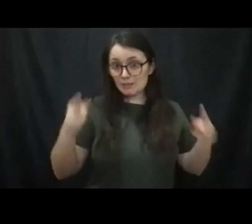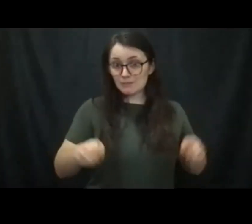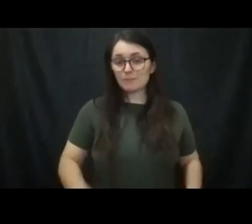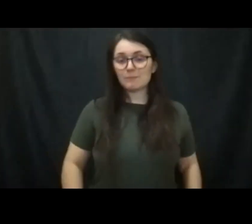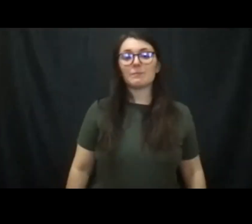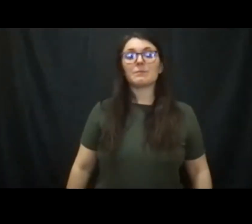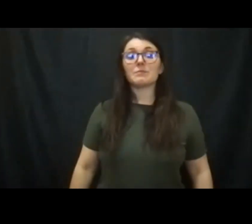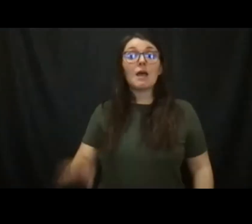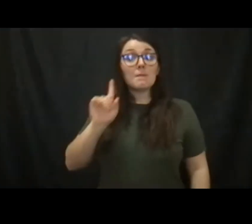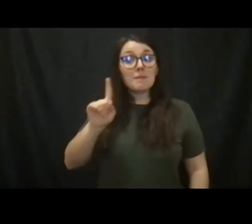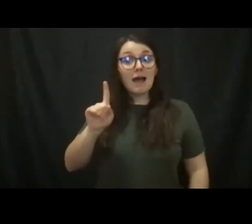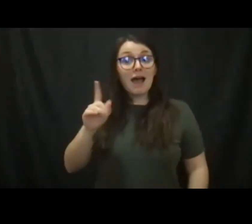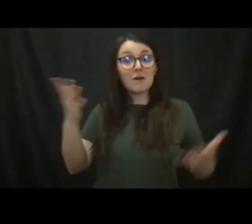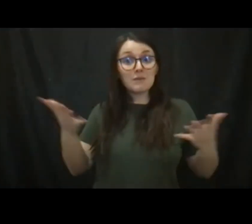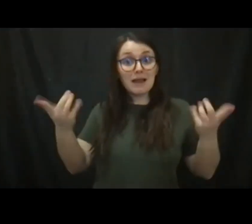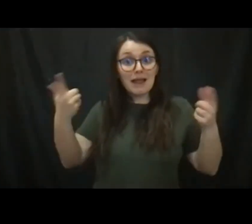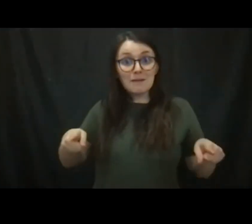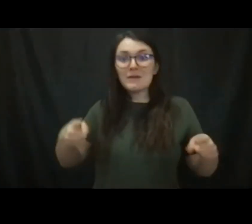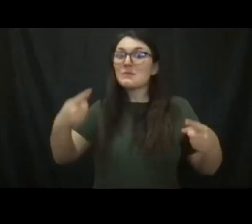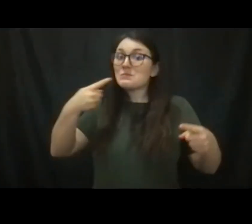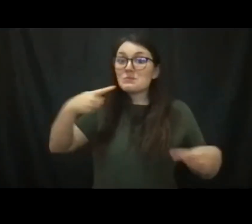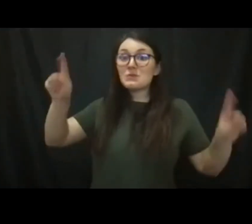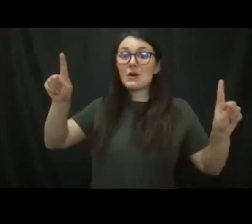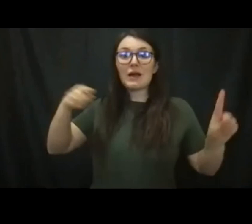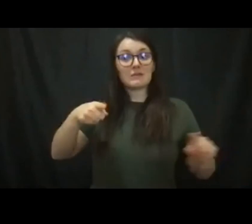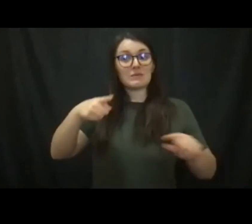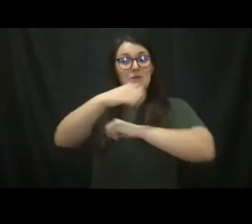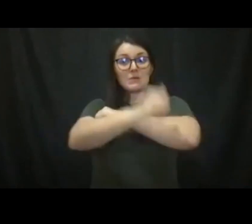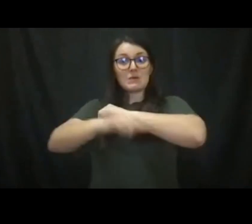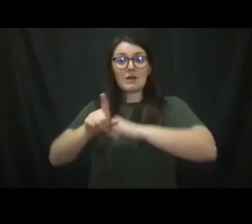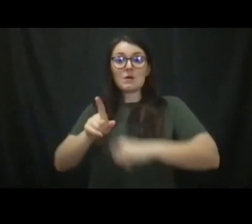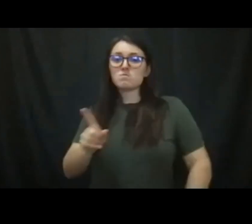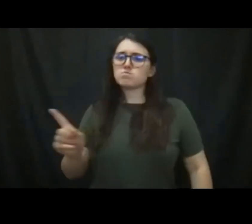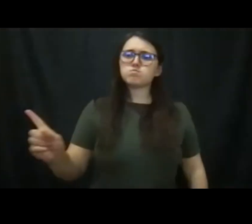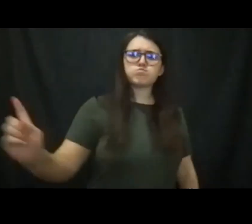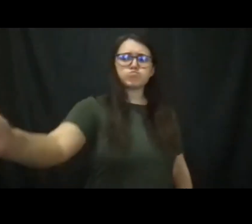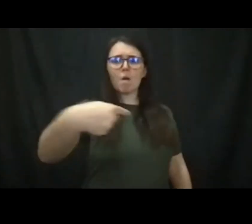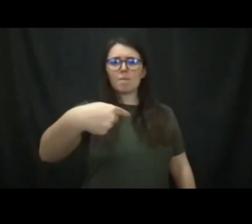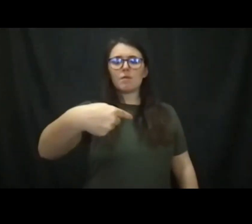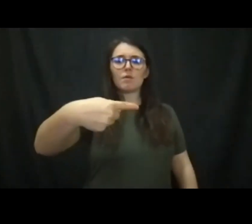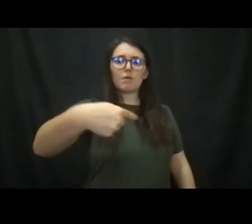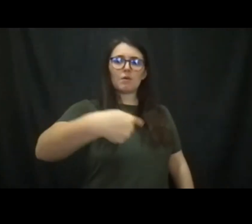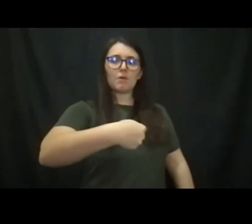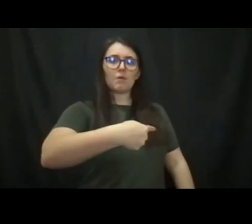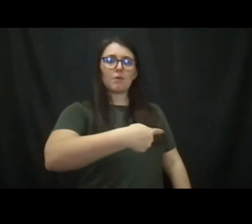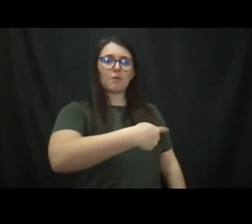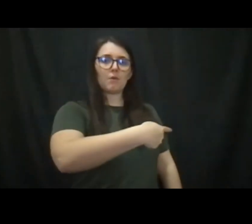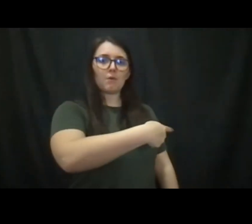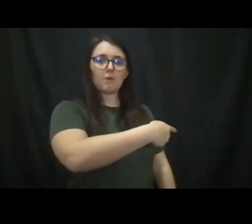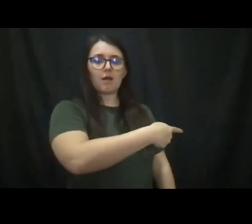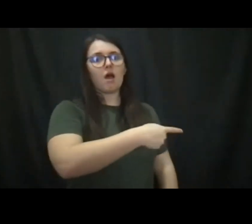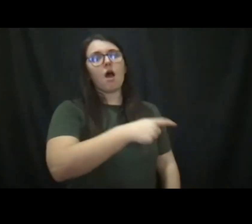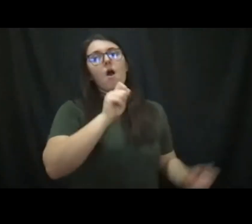It worked. Humphrey turned around and started swimming back down the river. Everyone was relieved, but